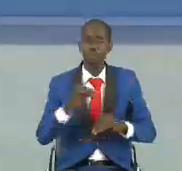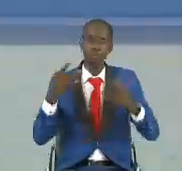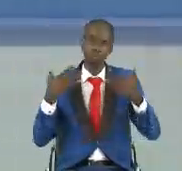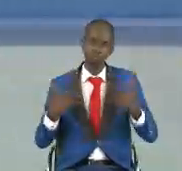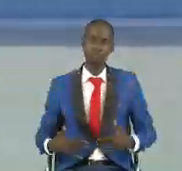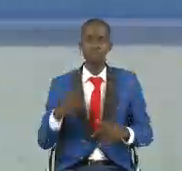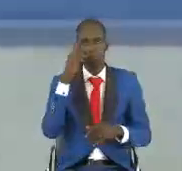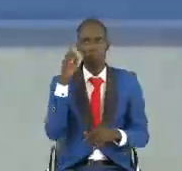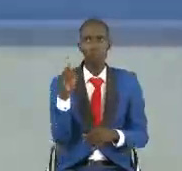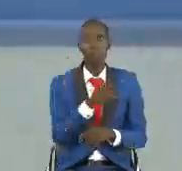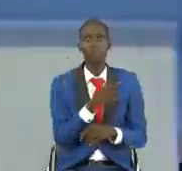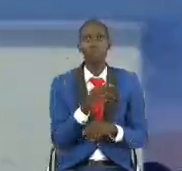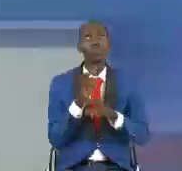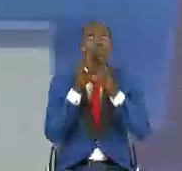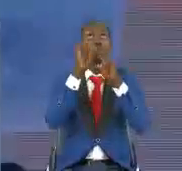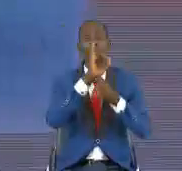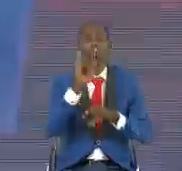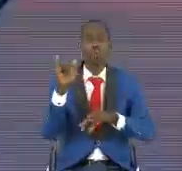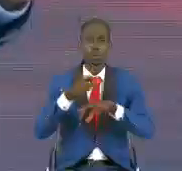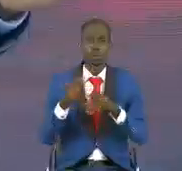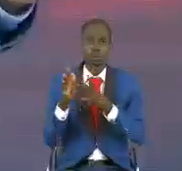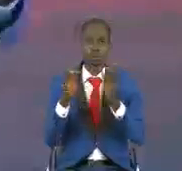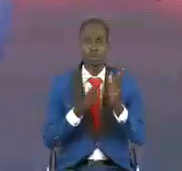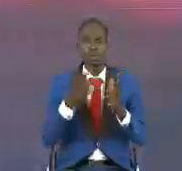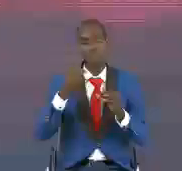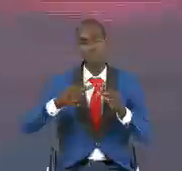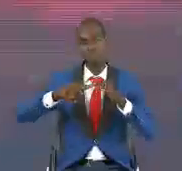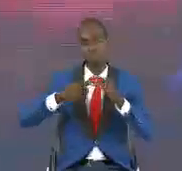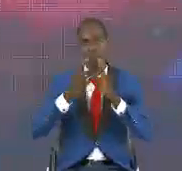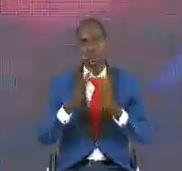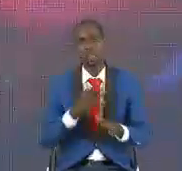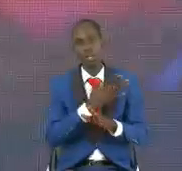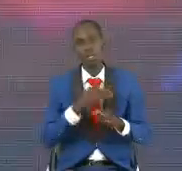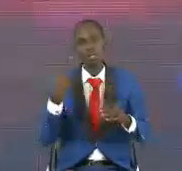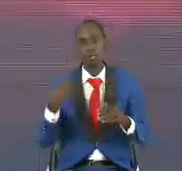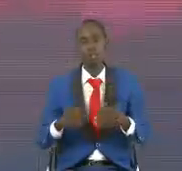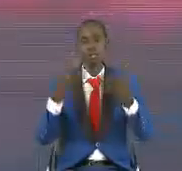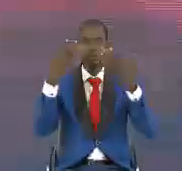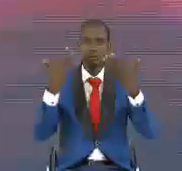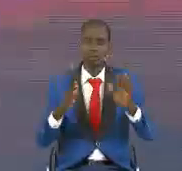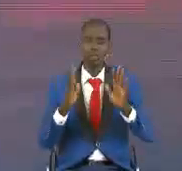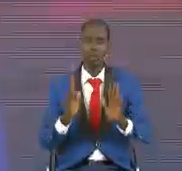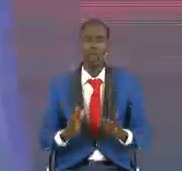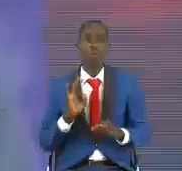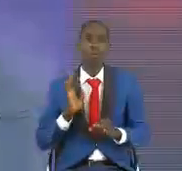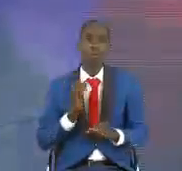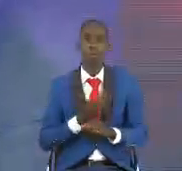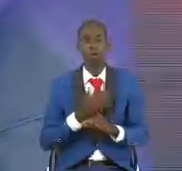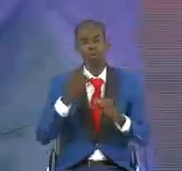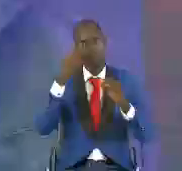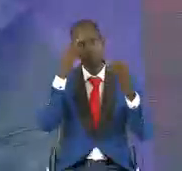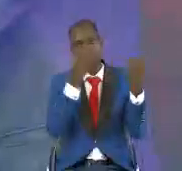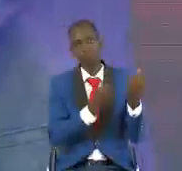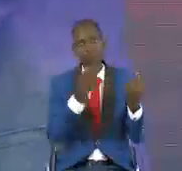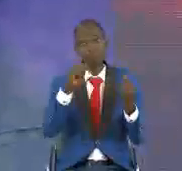Looking unto Jesus, the author and the finisher of our faith. The faith that gets salvation is